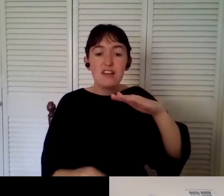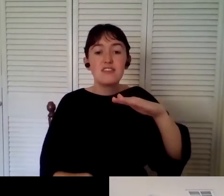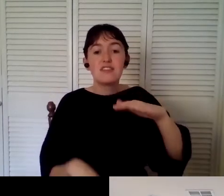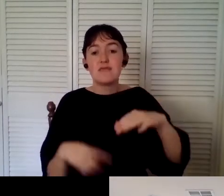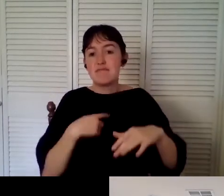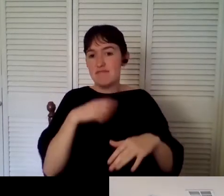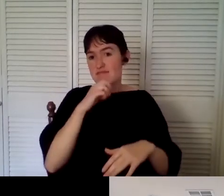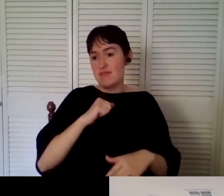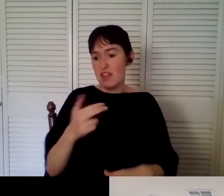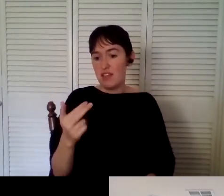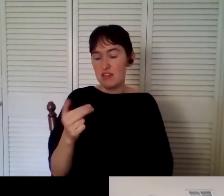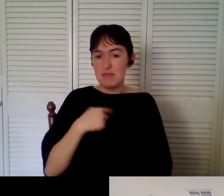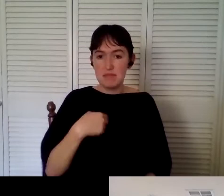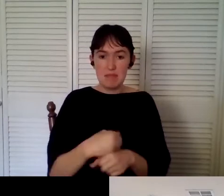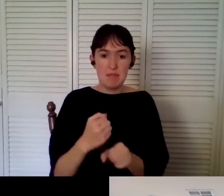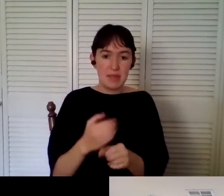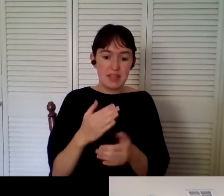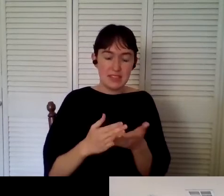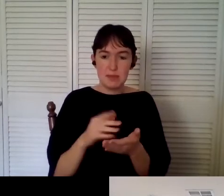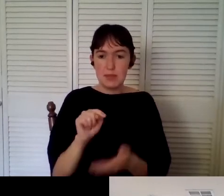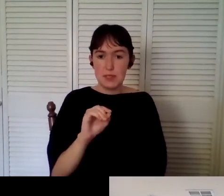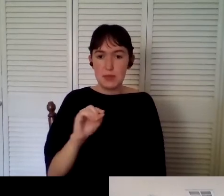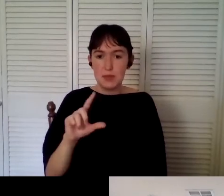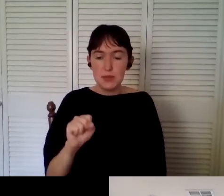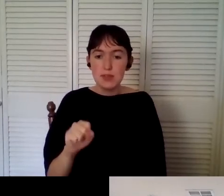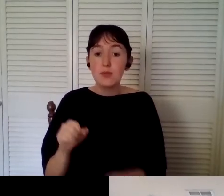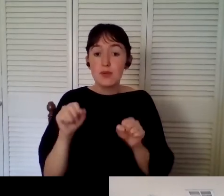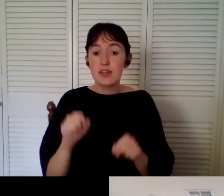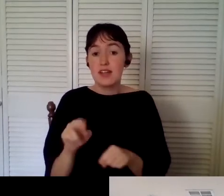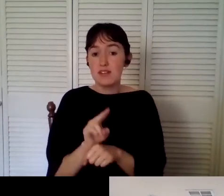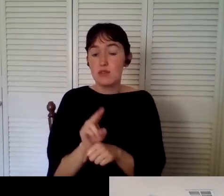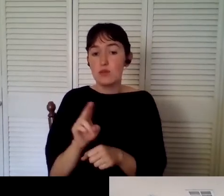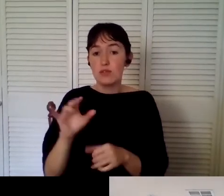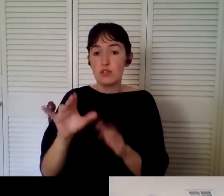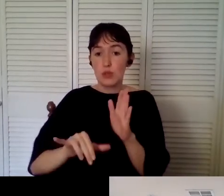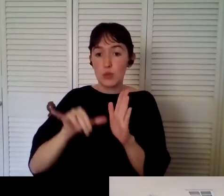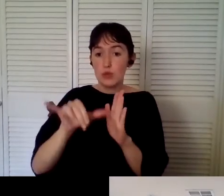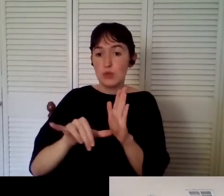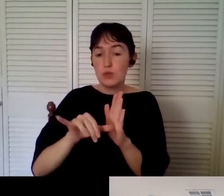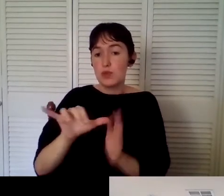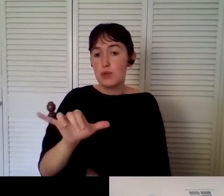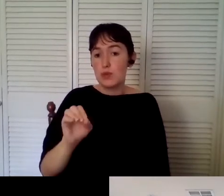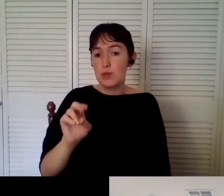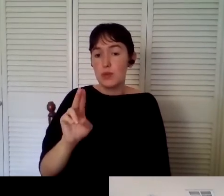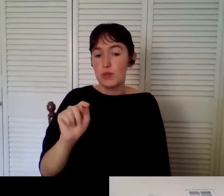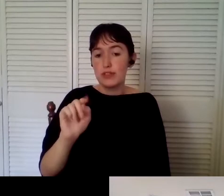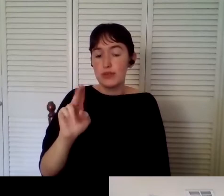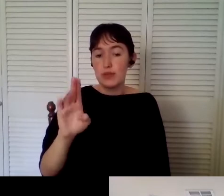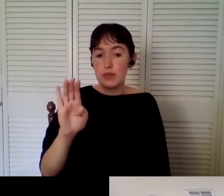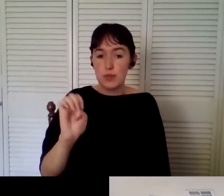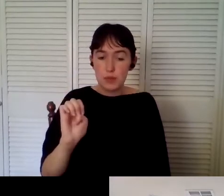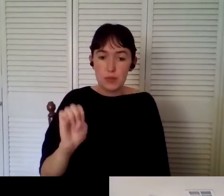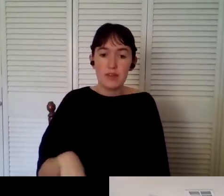like catapults and stuff. But YouTube is a really good resource for learning how to do a lot of people call ancestral